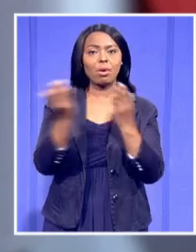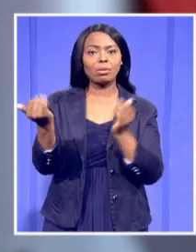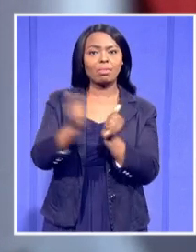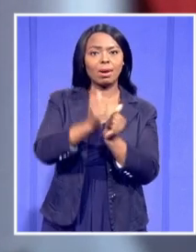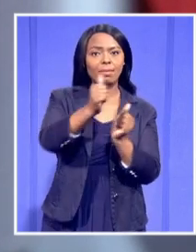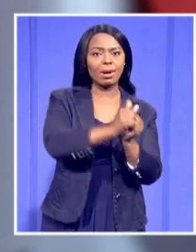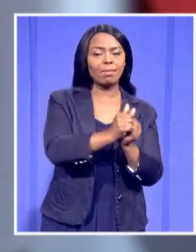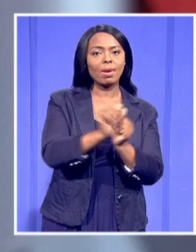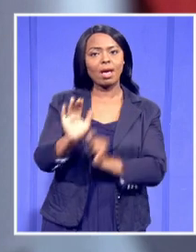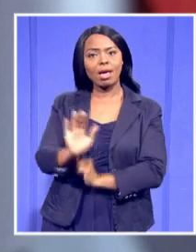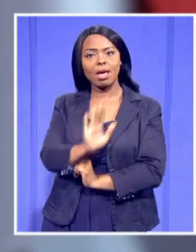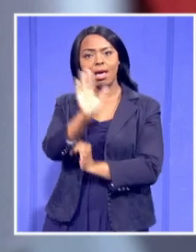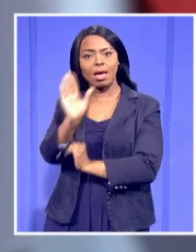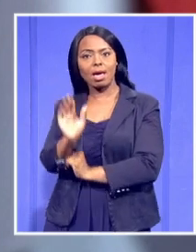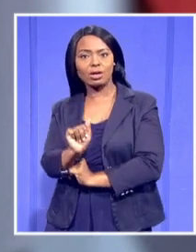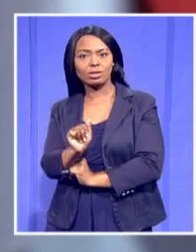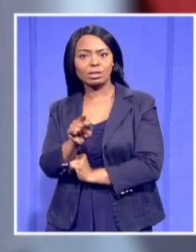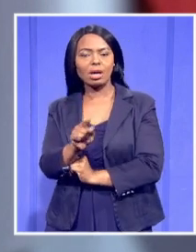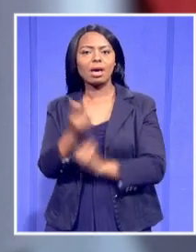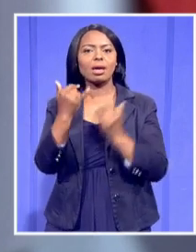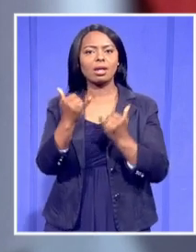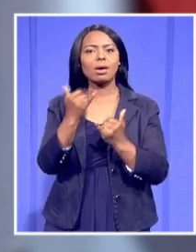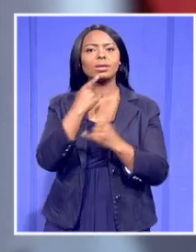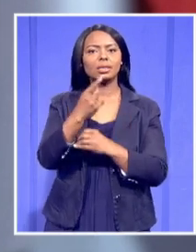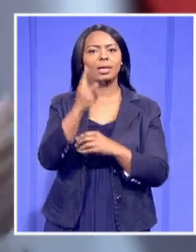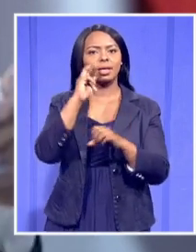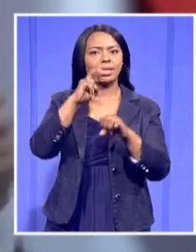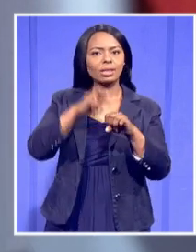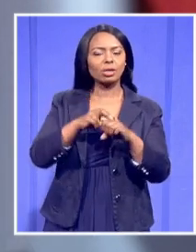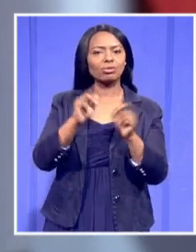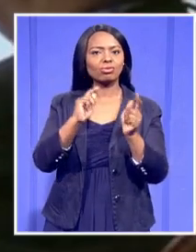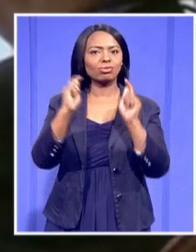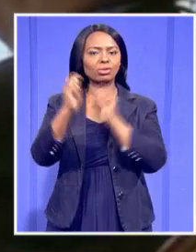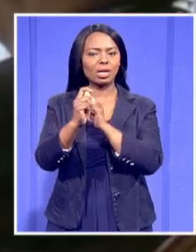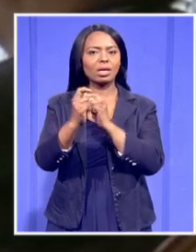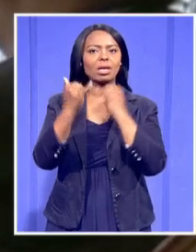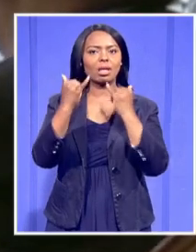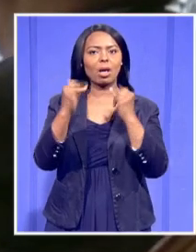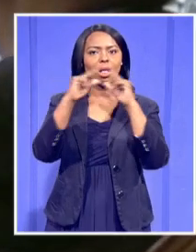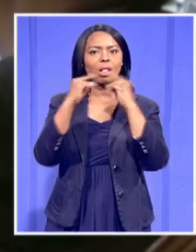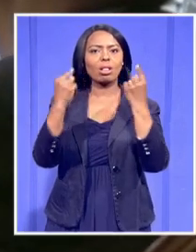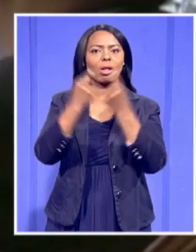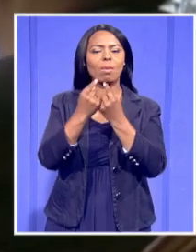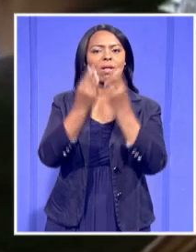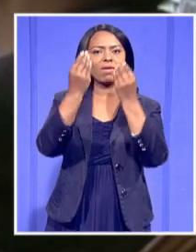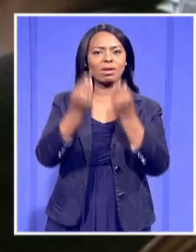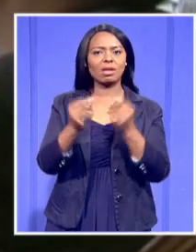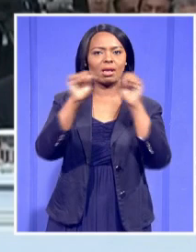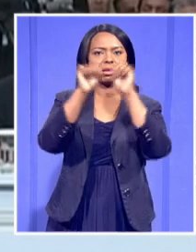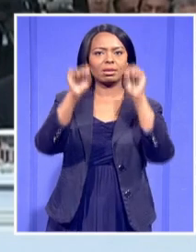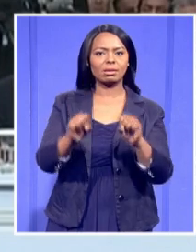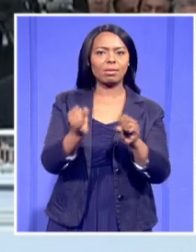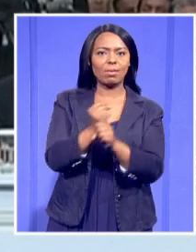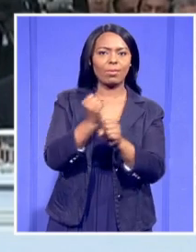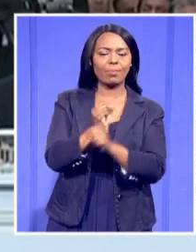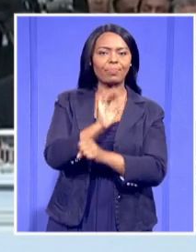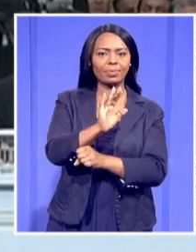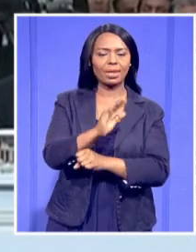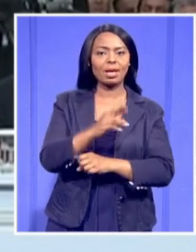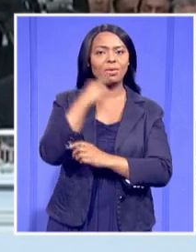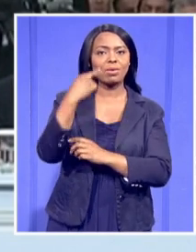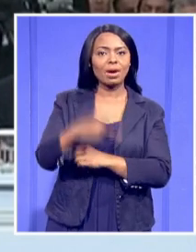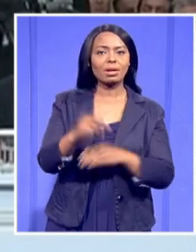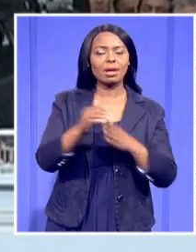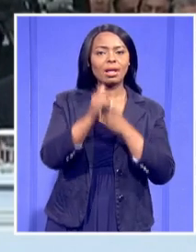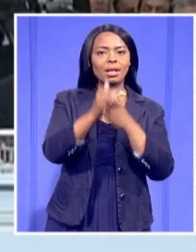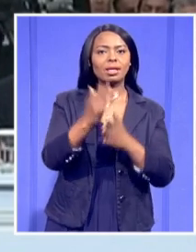Asia, we believe we need to change how the global financial system works. The Russian leader says